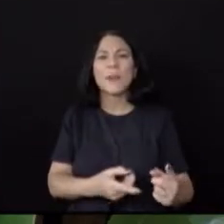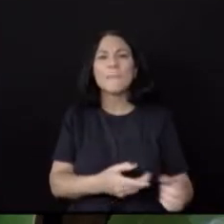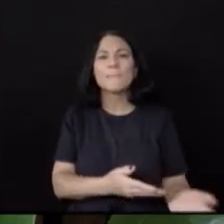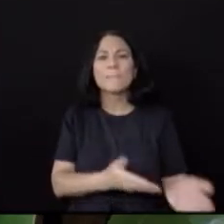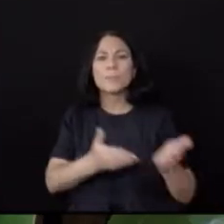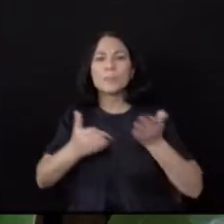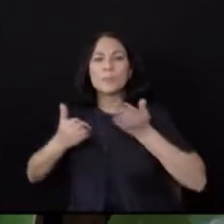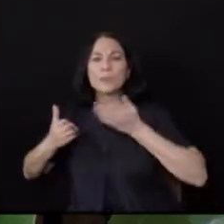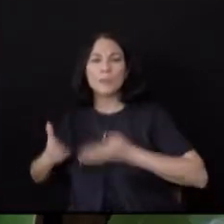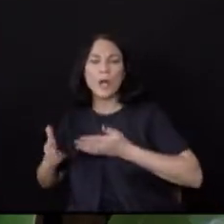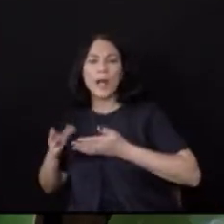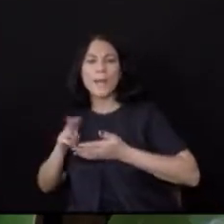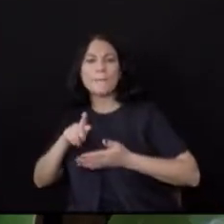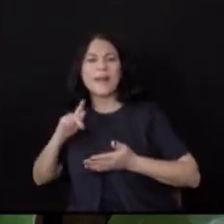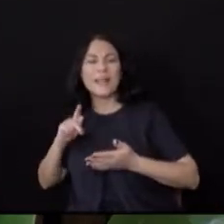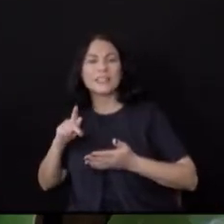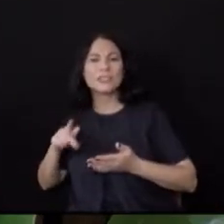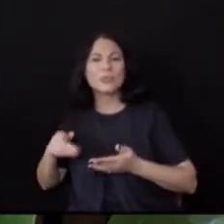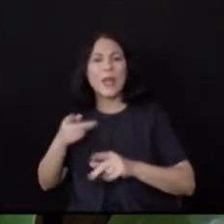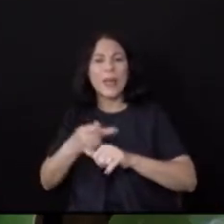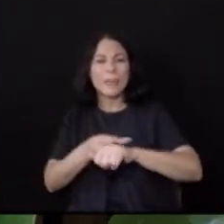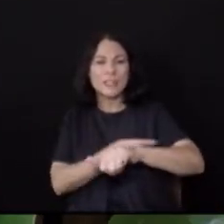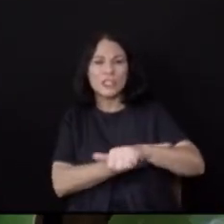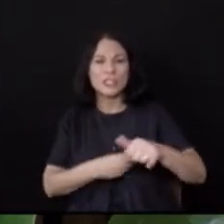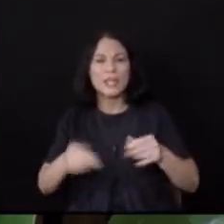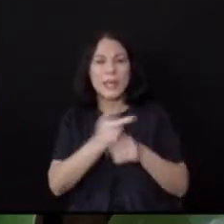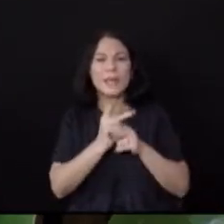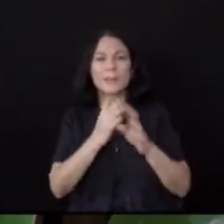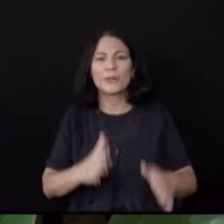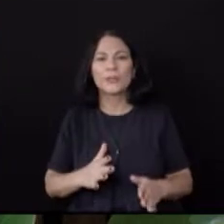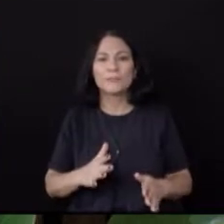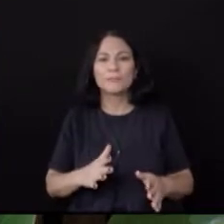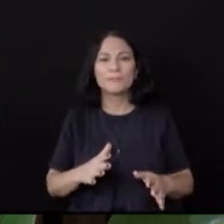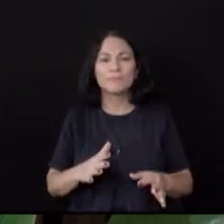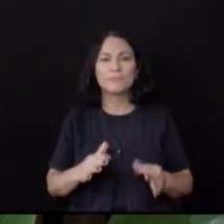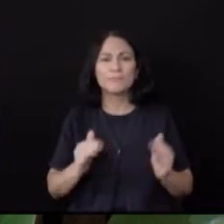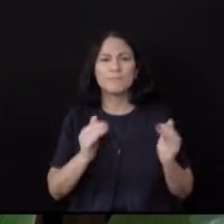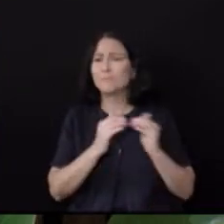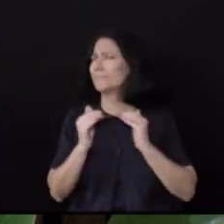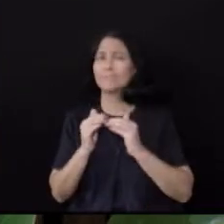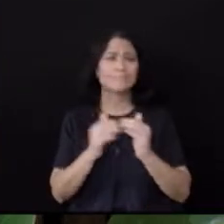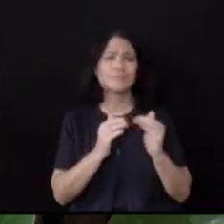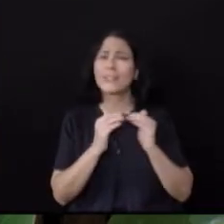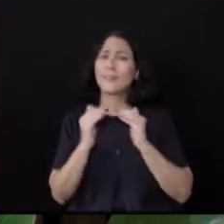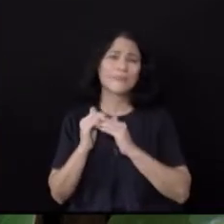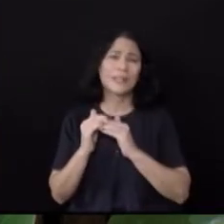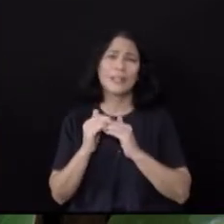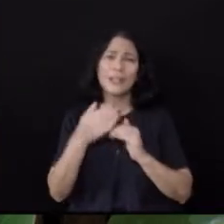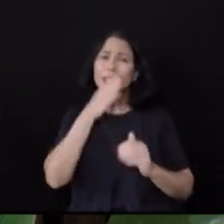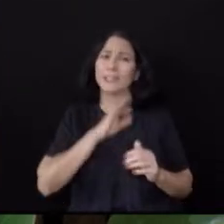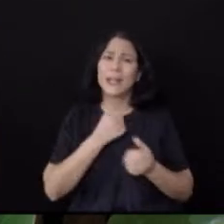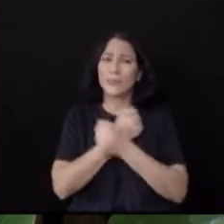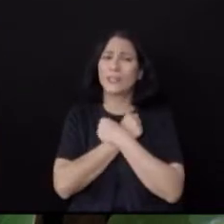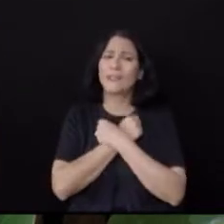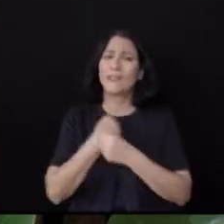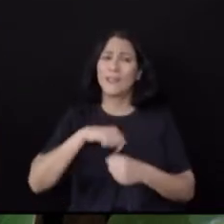shepherd, the overseer of our souls. It's not fair, is it, that God would love us in this